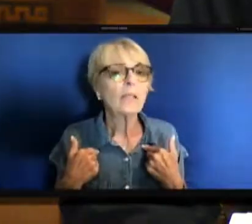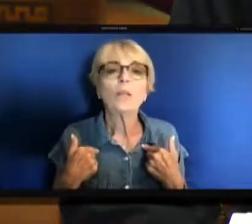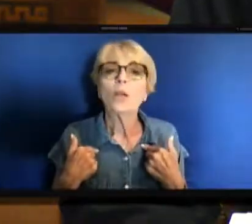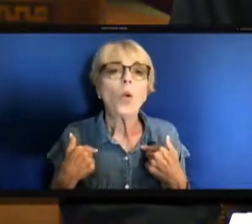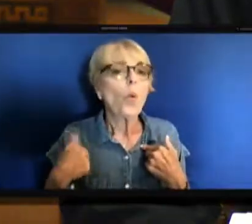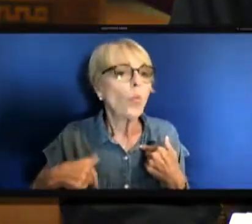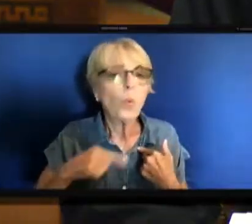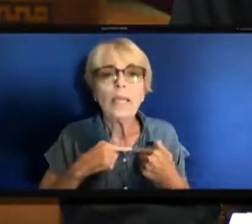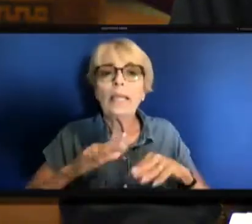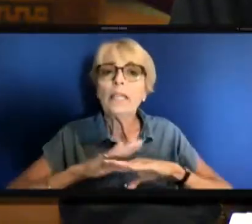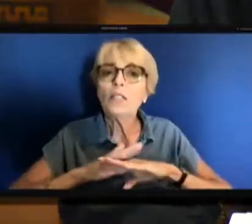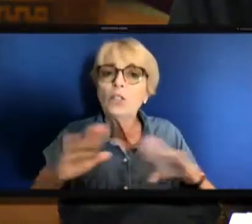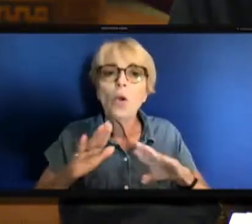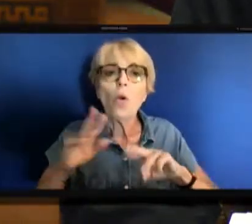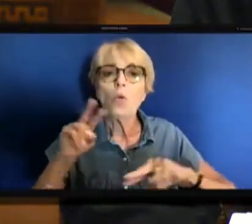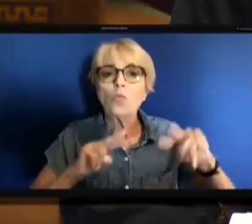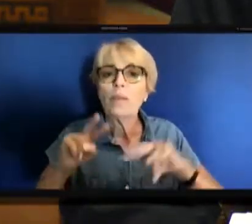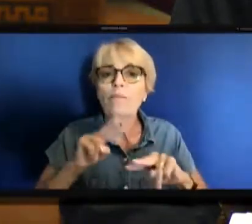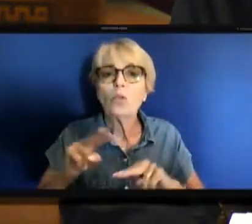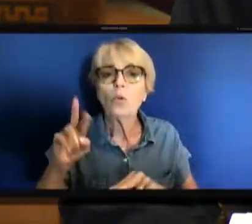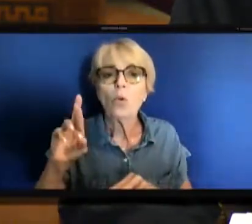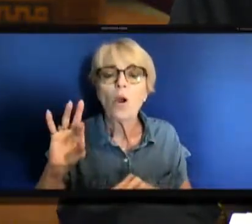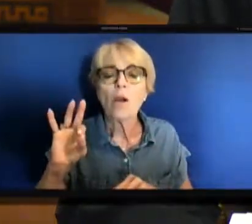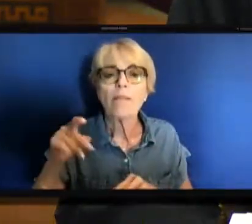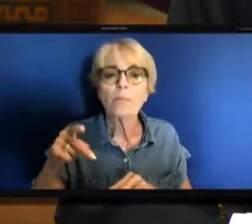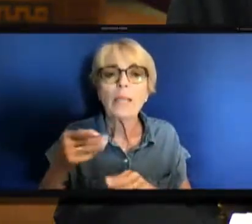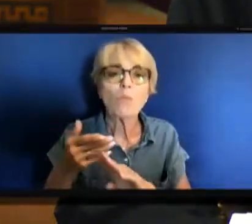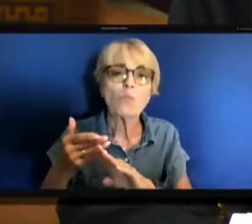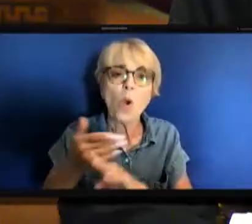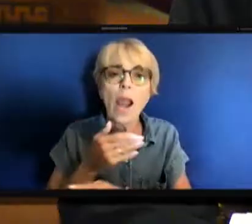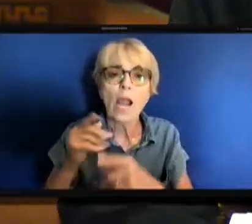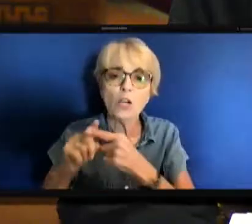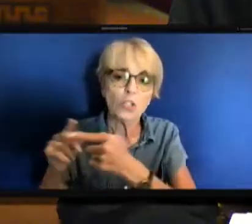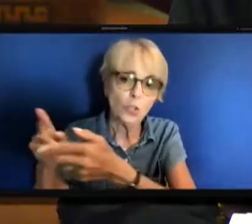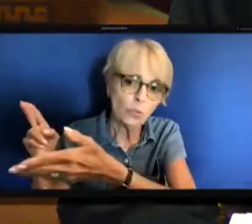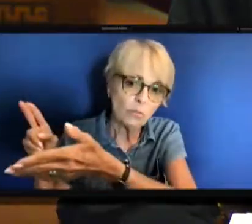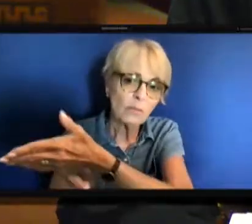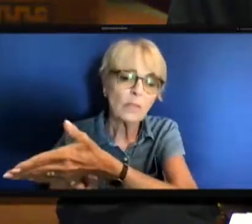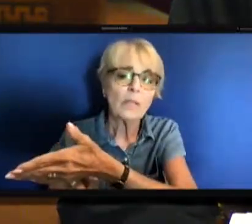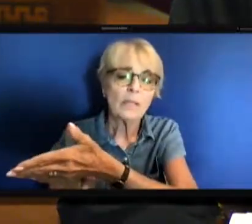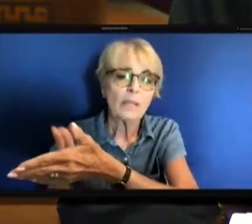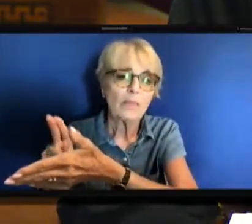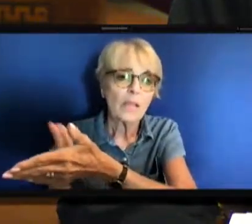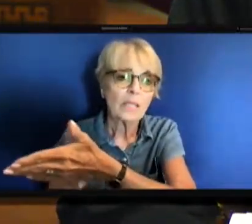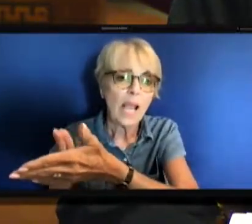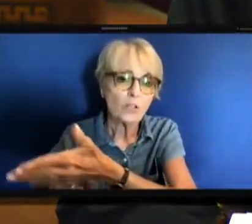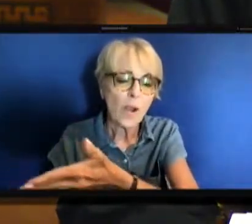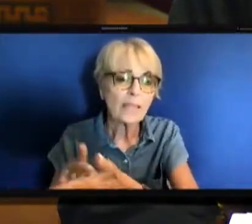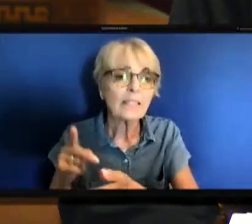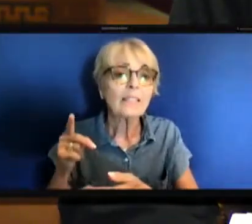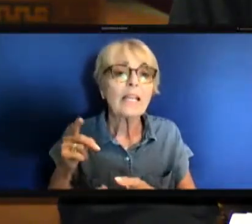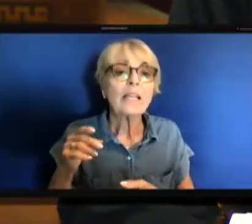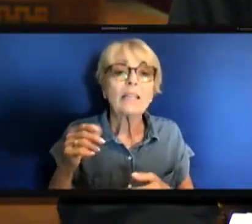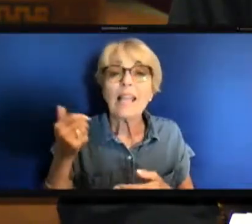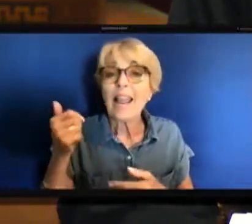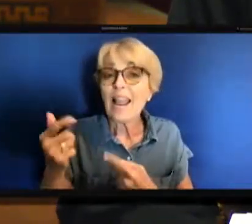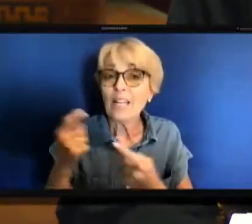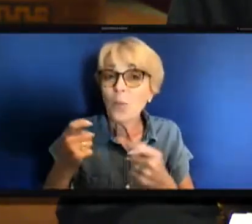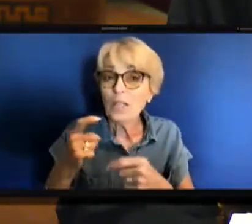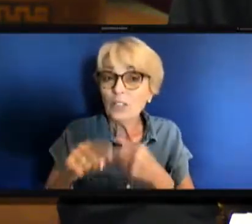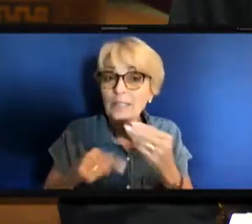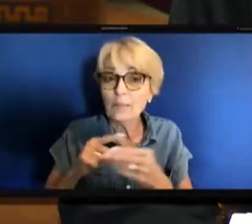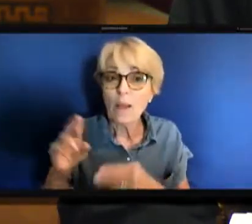RFP prior to contract execution. So if there were questions that council had about that